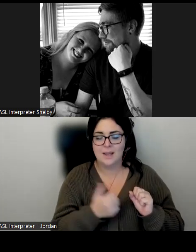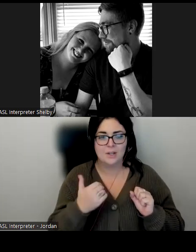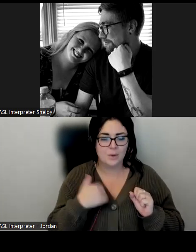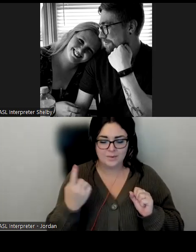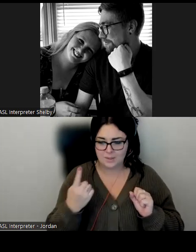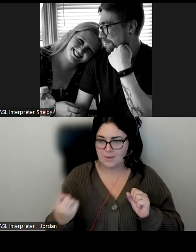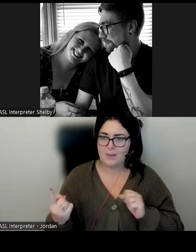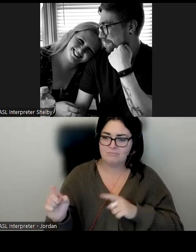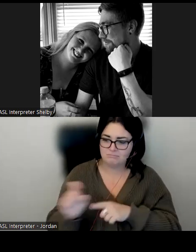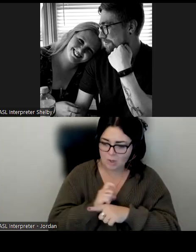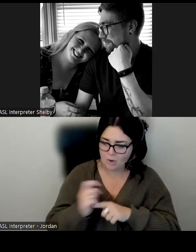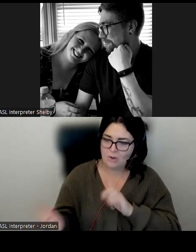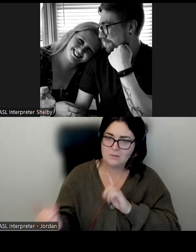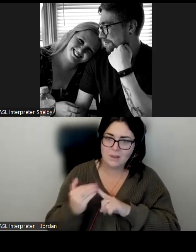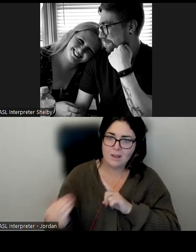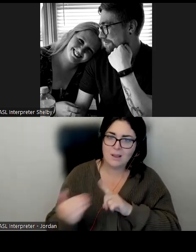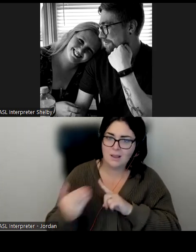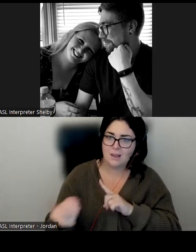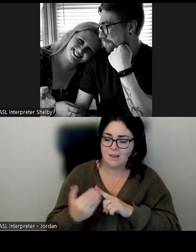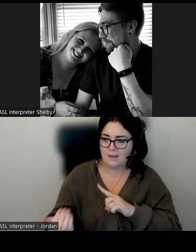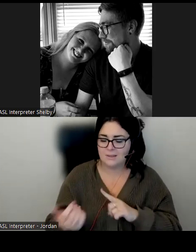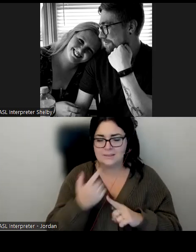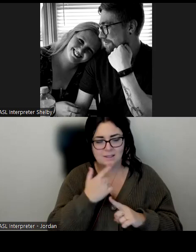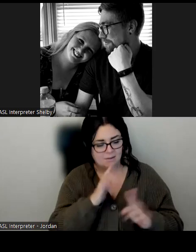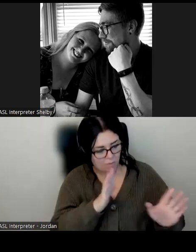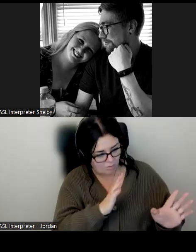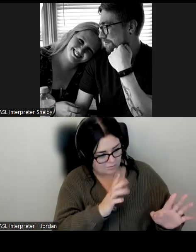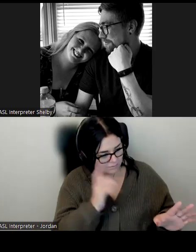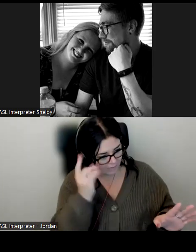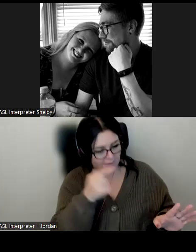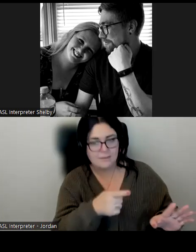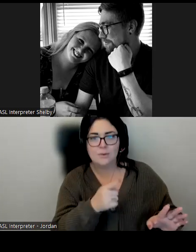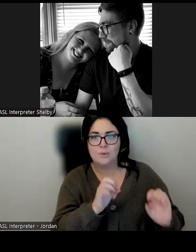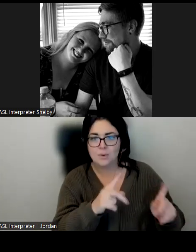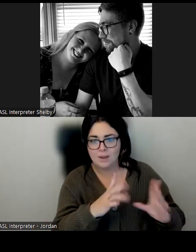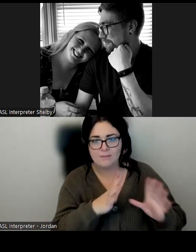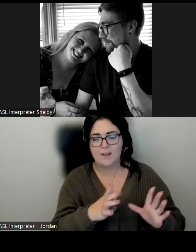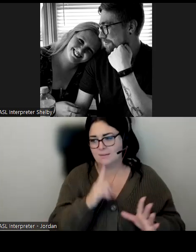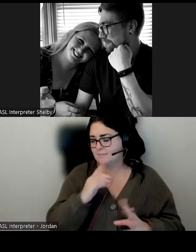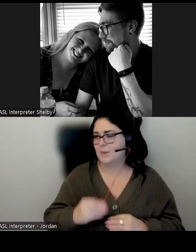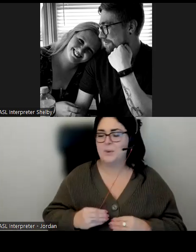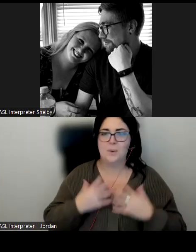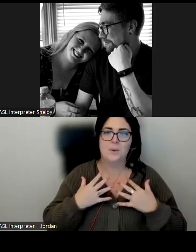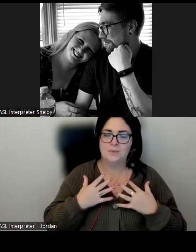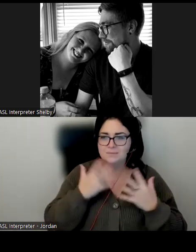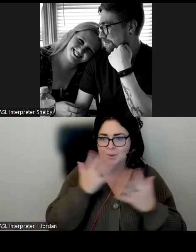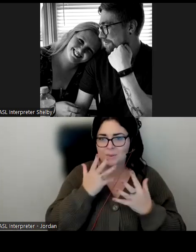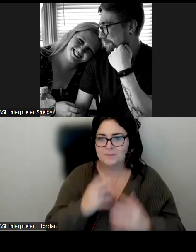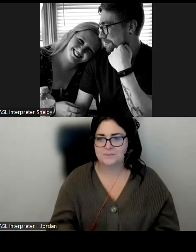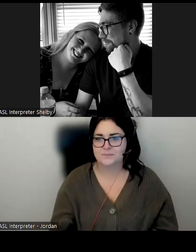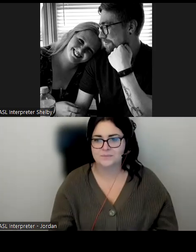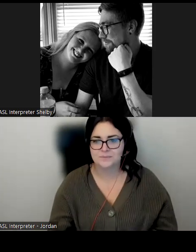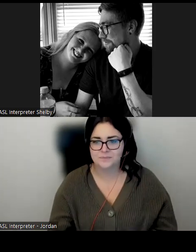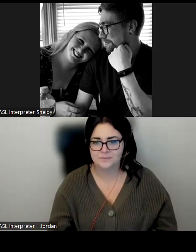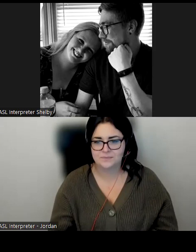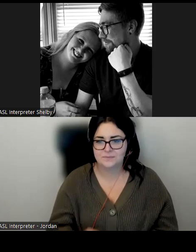reaches out to you just to say hello, that they're thinking of you, it does mean the world. I have to